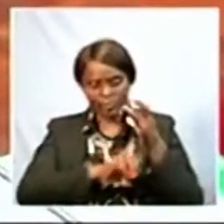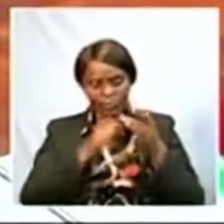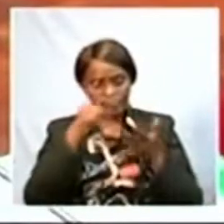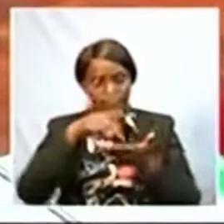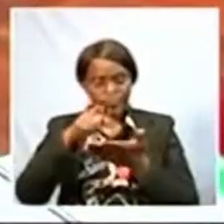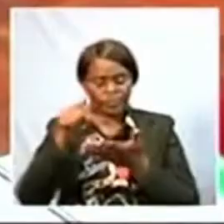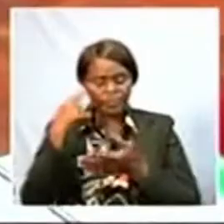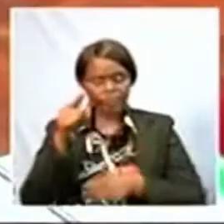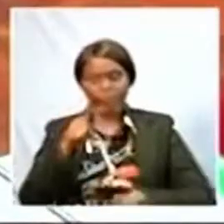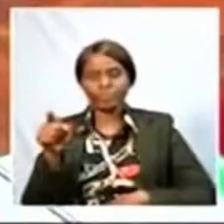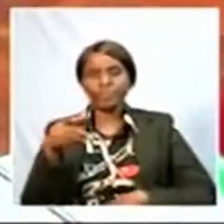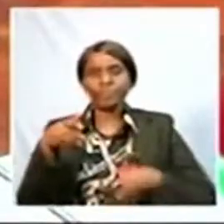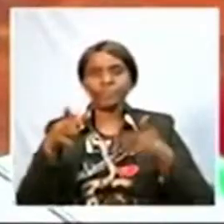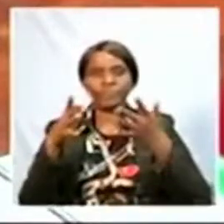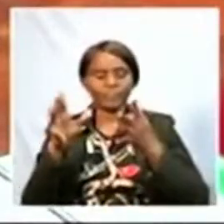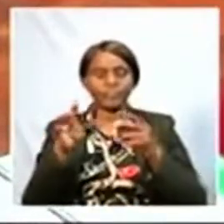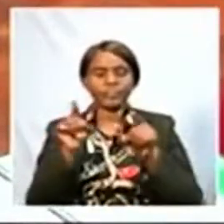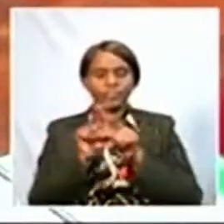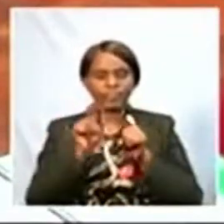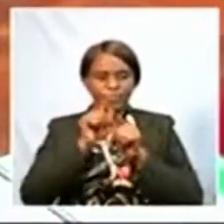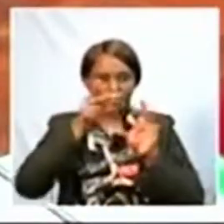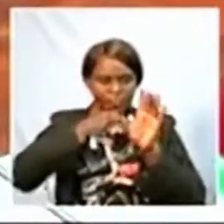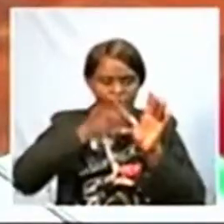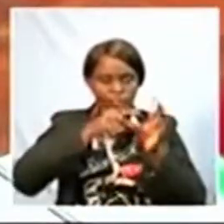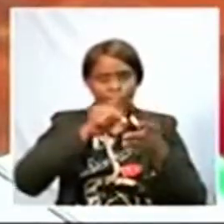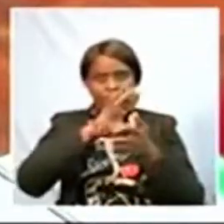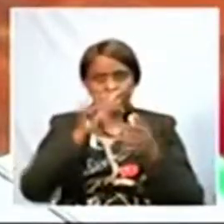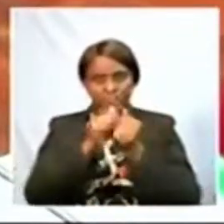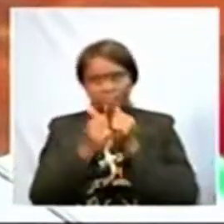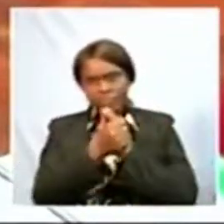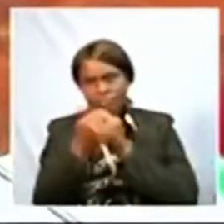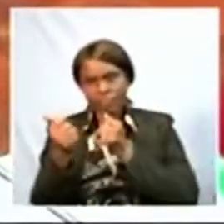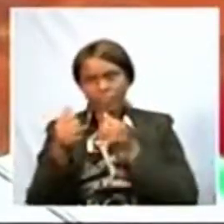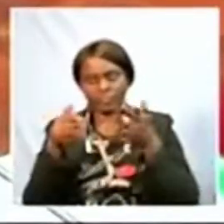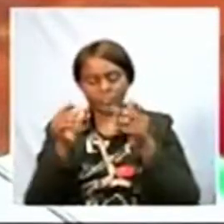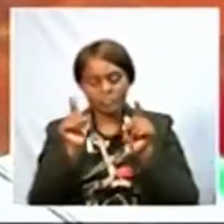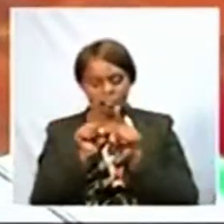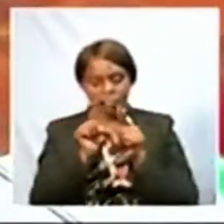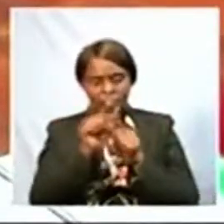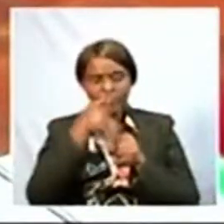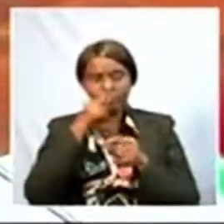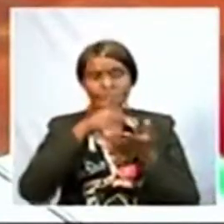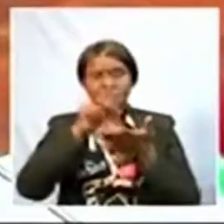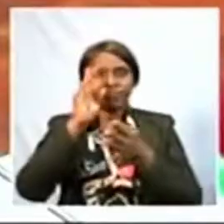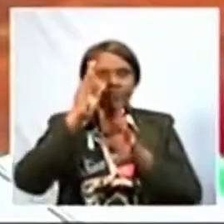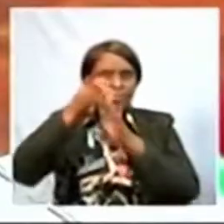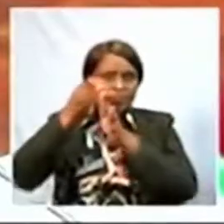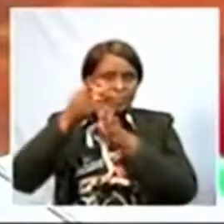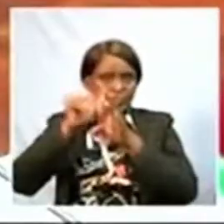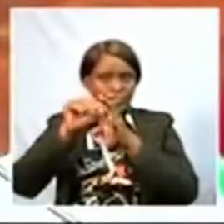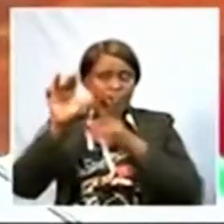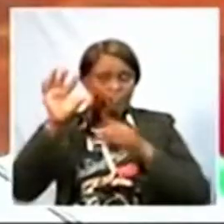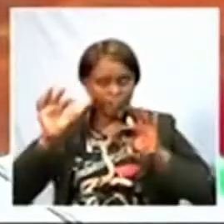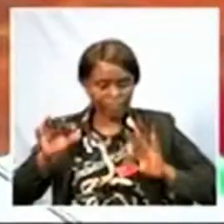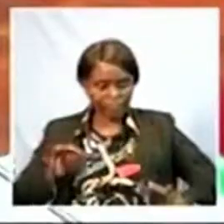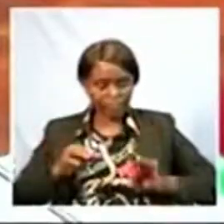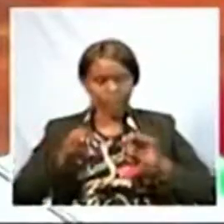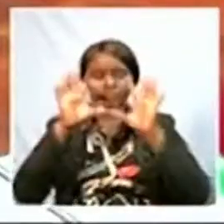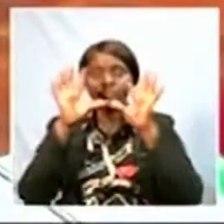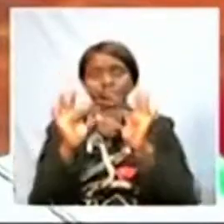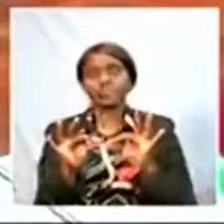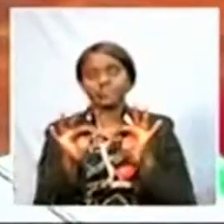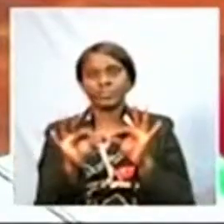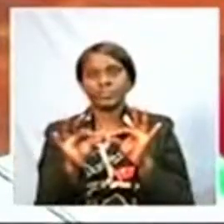of subsistence allowances, fuel refunds, and any other allowances, as these should be paid directly into the beneficiary's account.